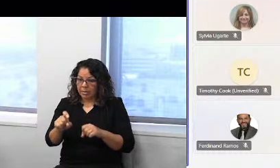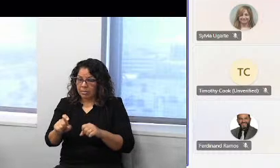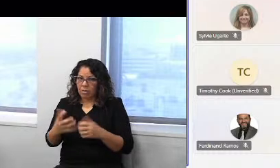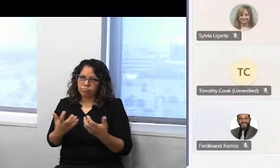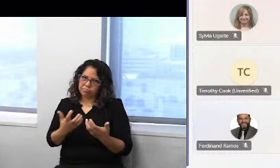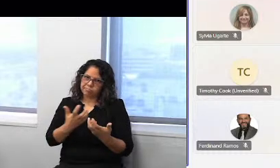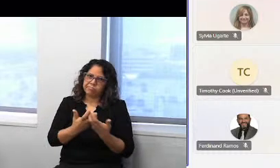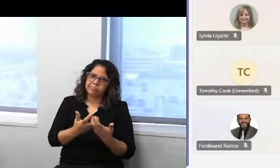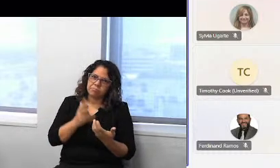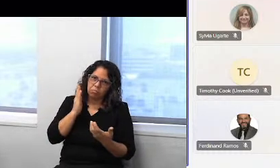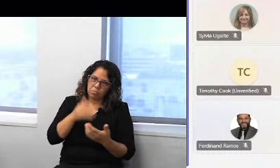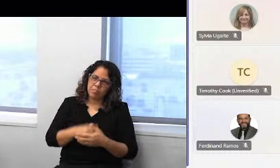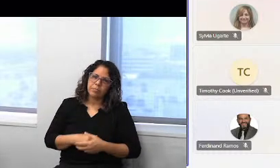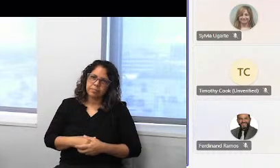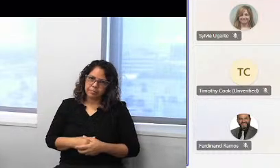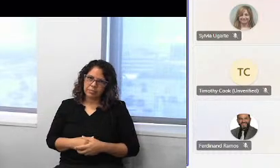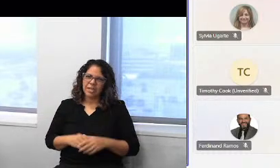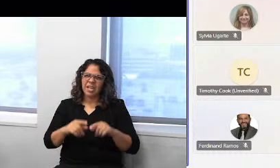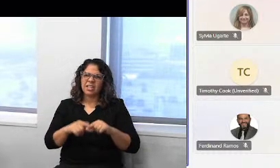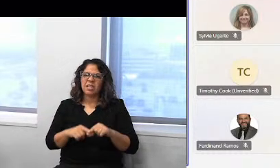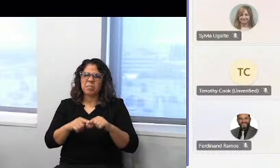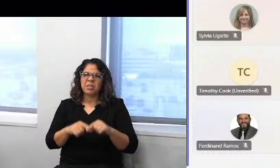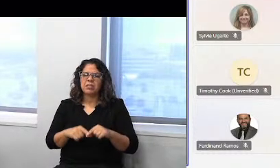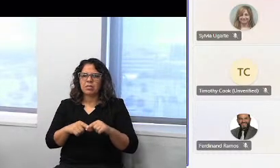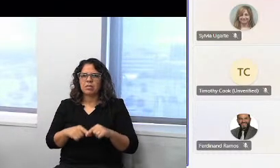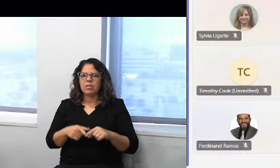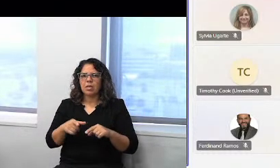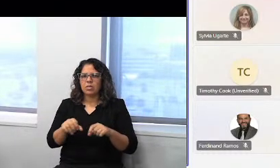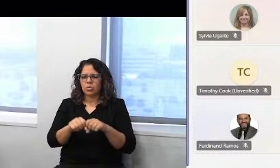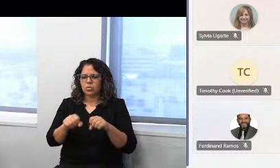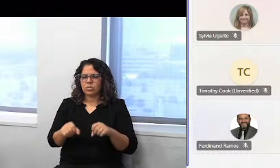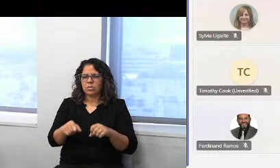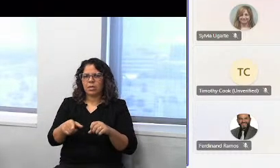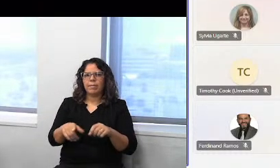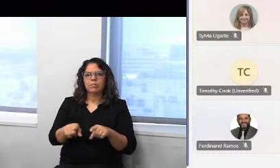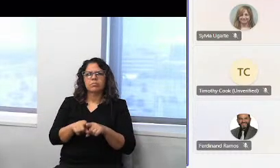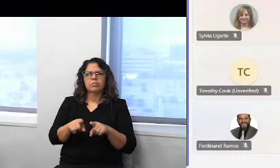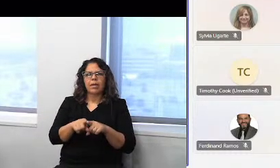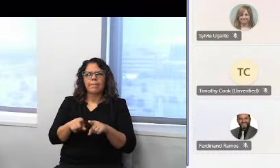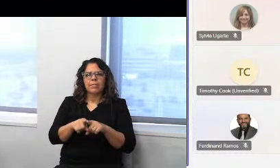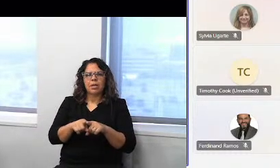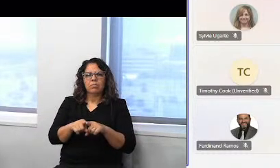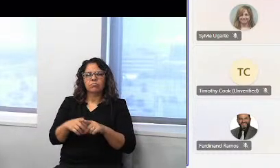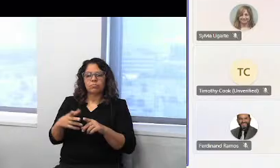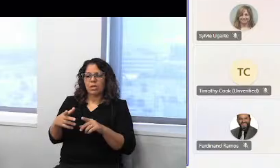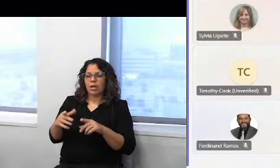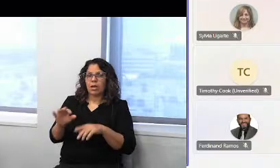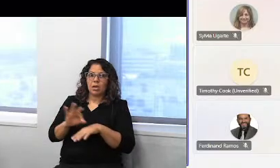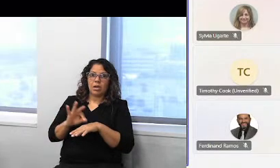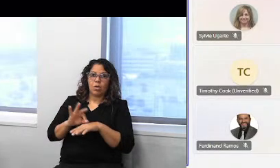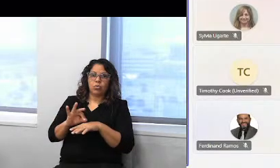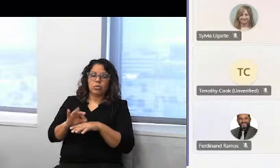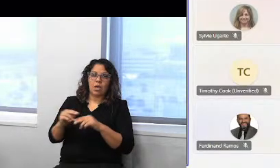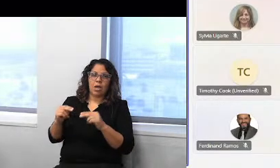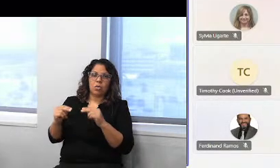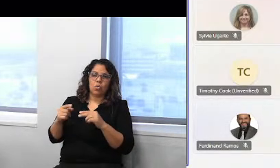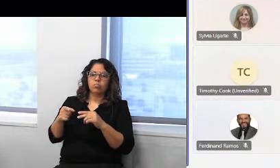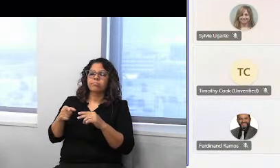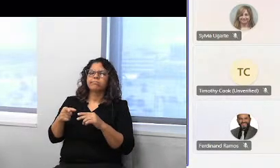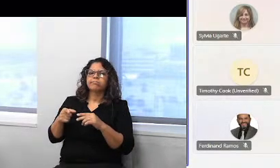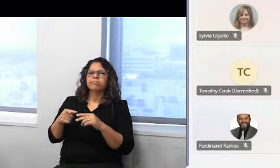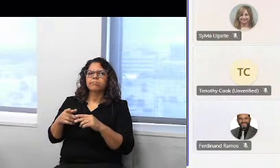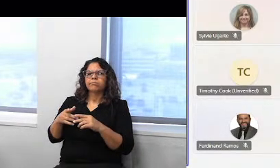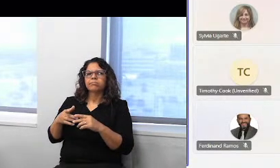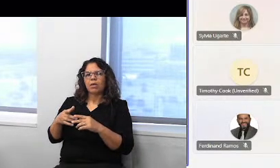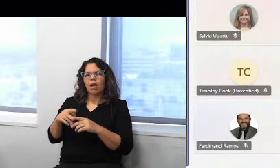accordingly to the direction provided by the commission and what is required along the way. So I want to reemphasize from a planning perspective, and